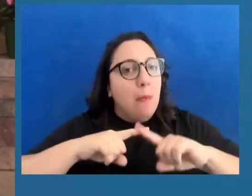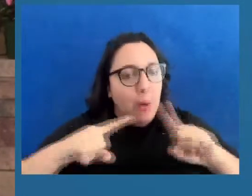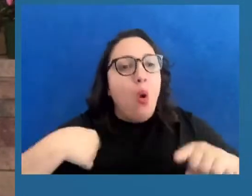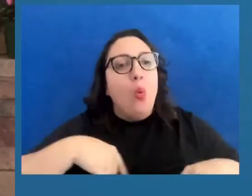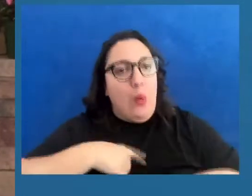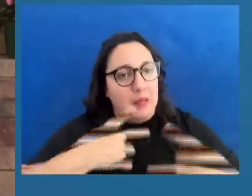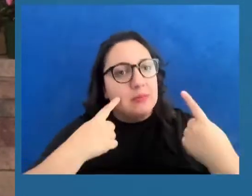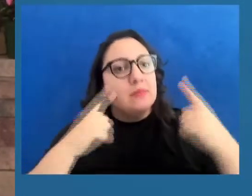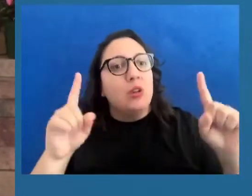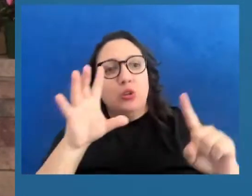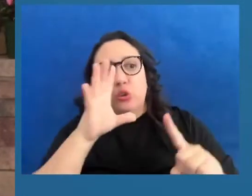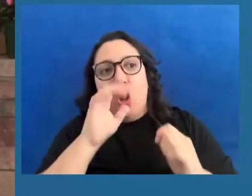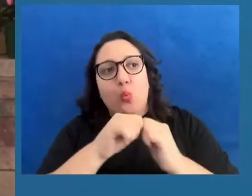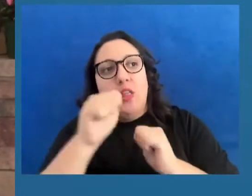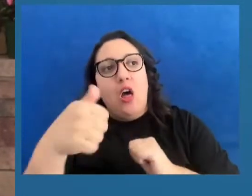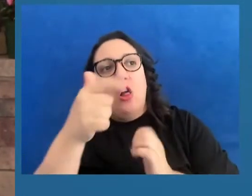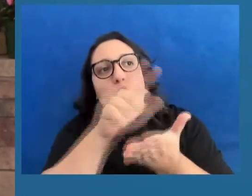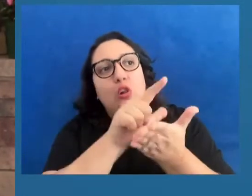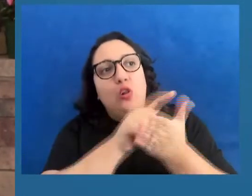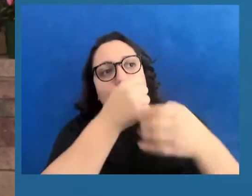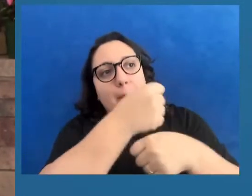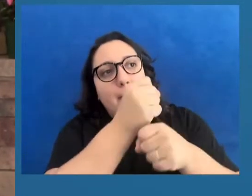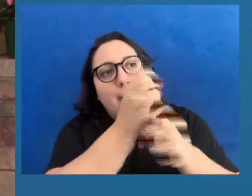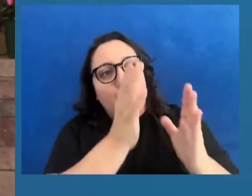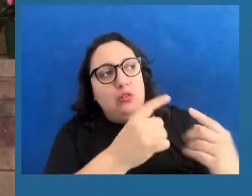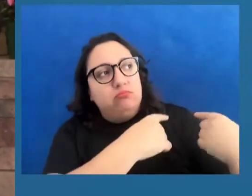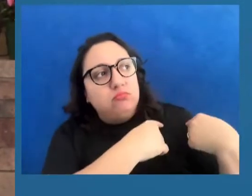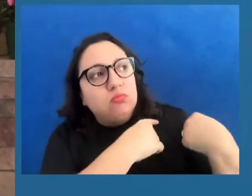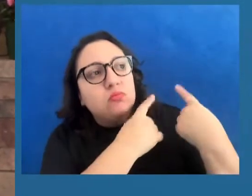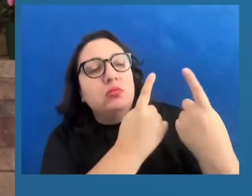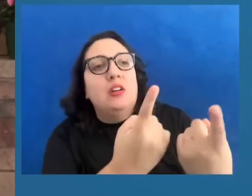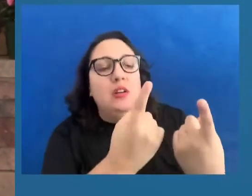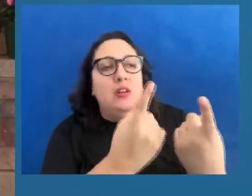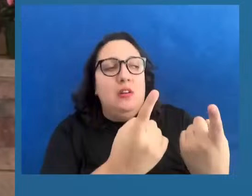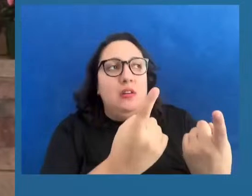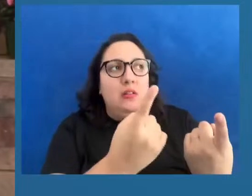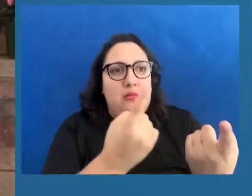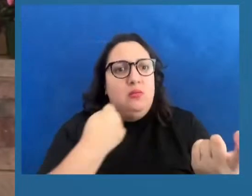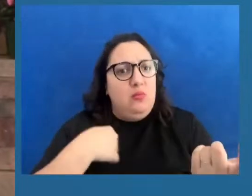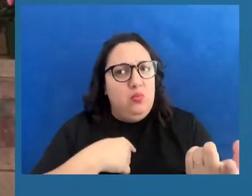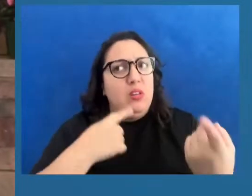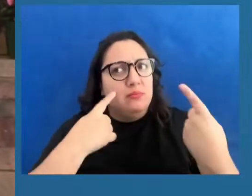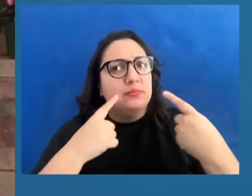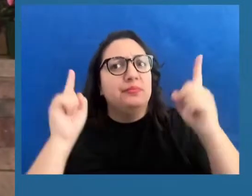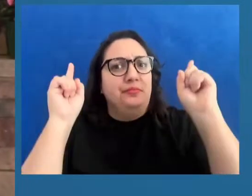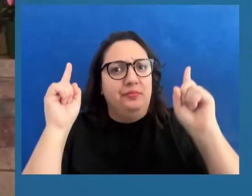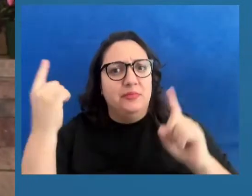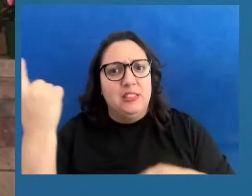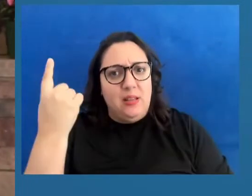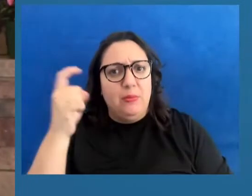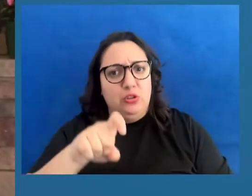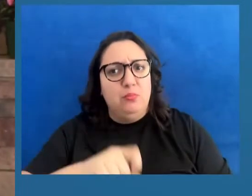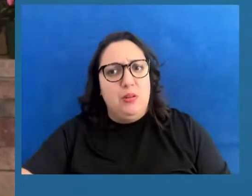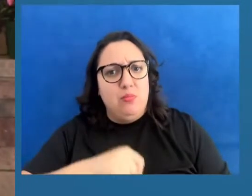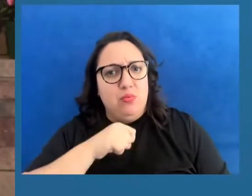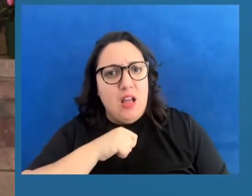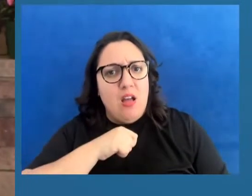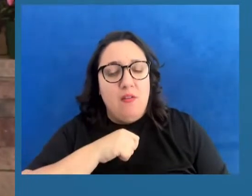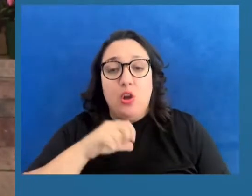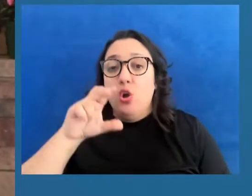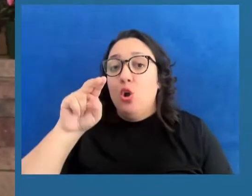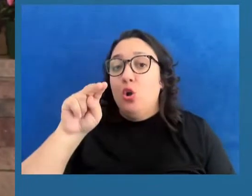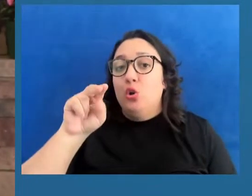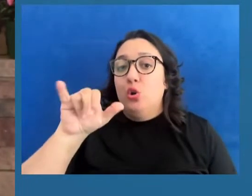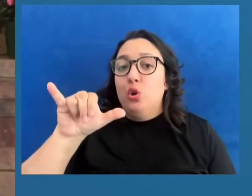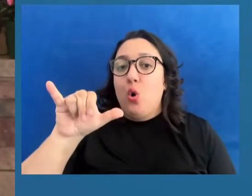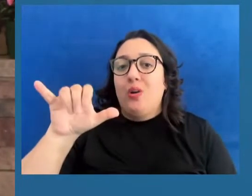legislature over the last couple of years, really achieving something that we should be proud of. The New York Times said it's the most